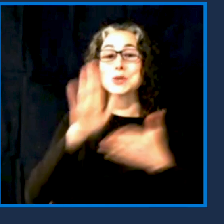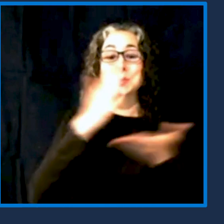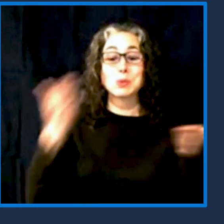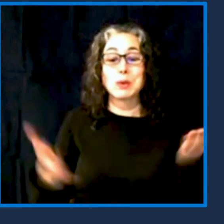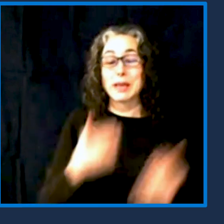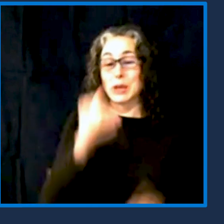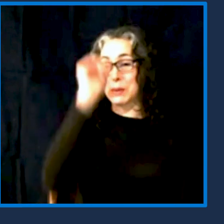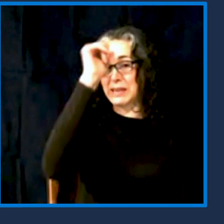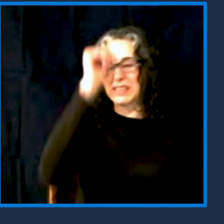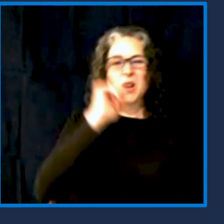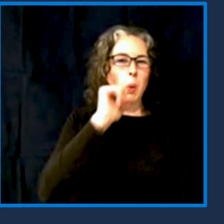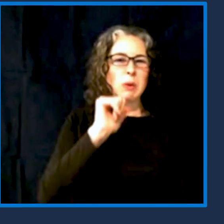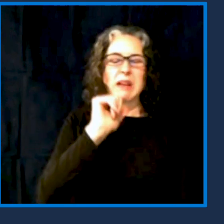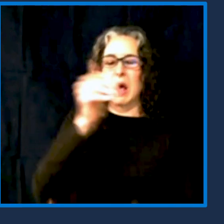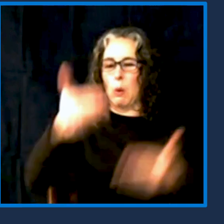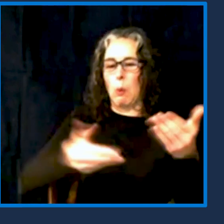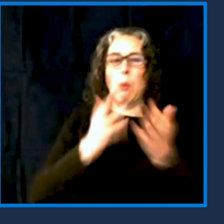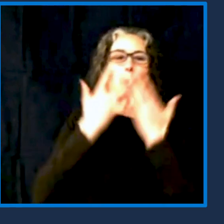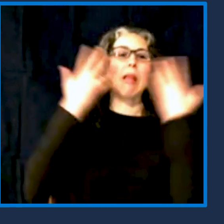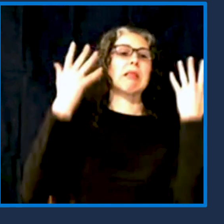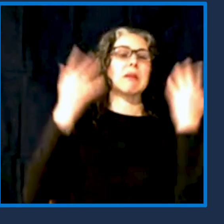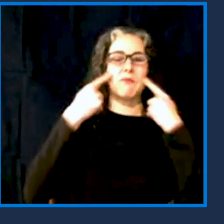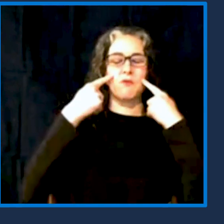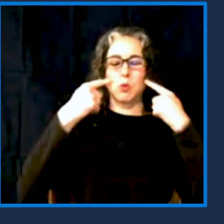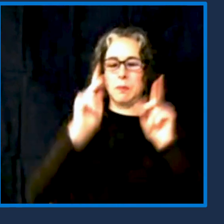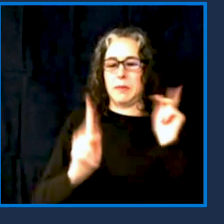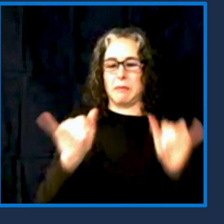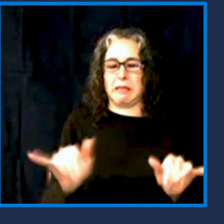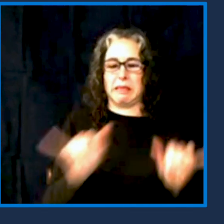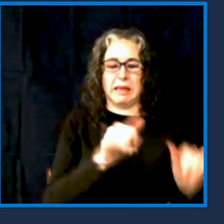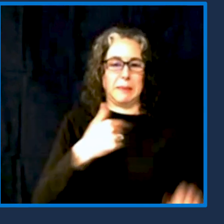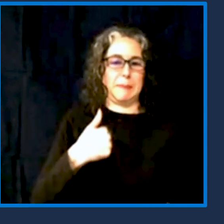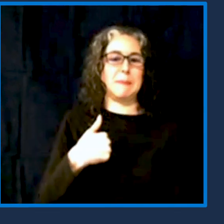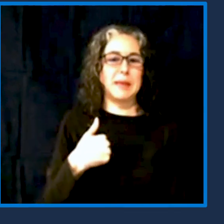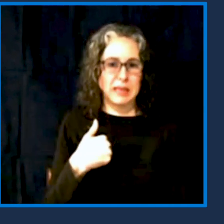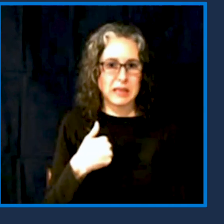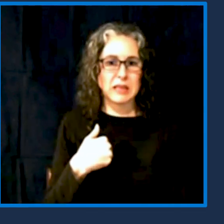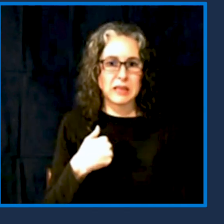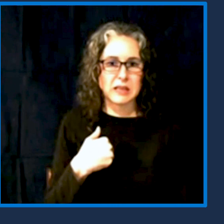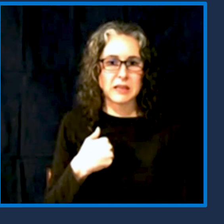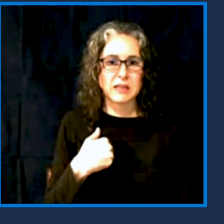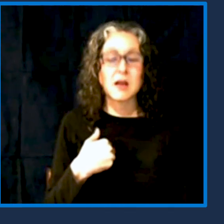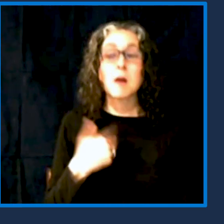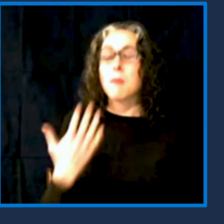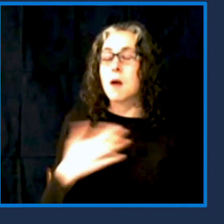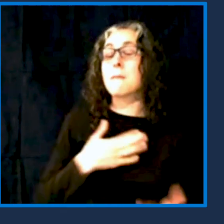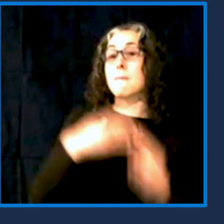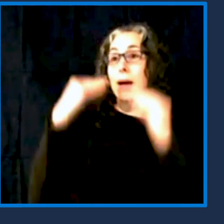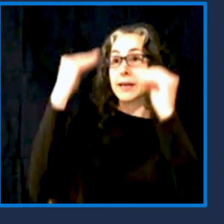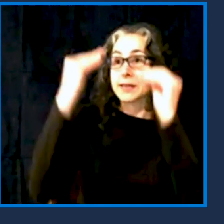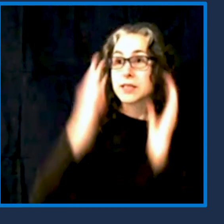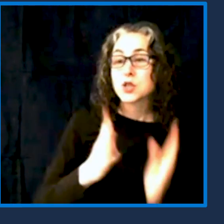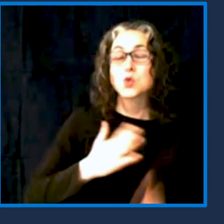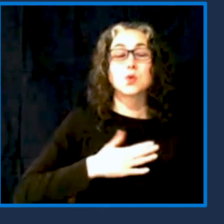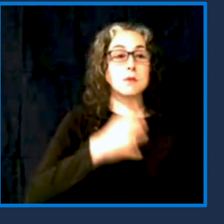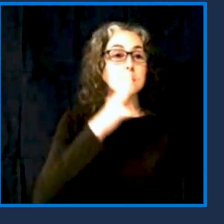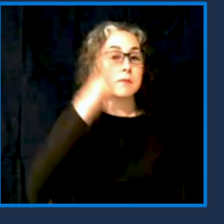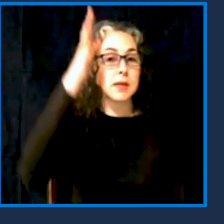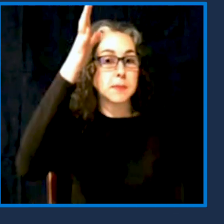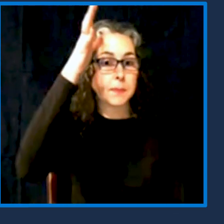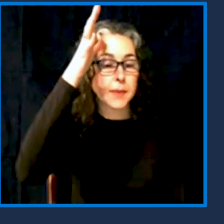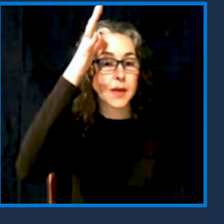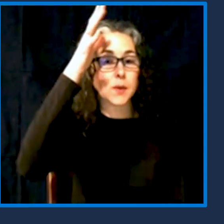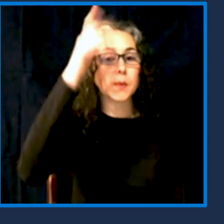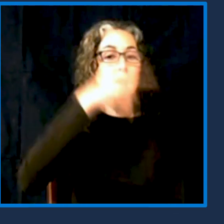much welcoming for people like me. But with the help of my teachers and parents, I able to